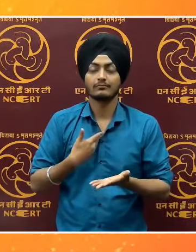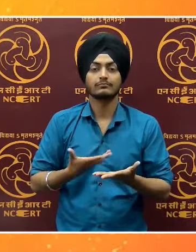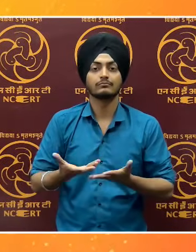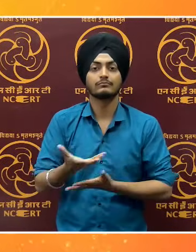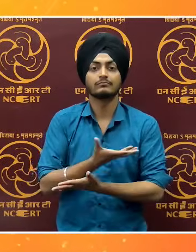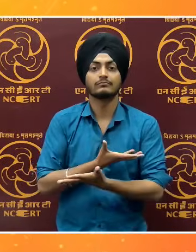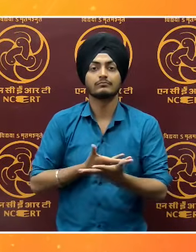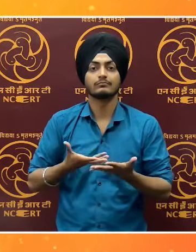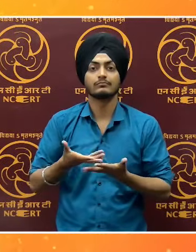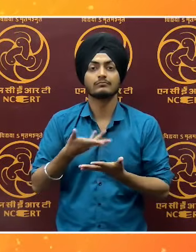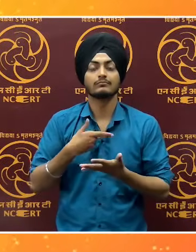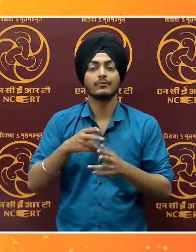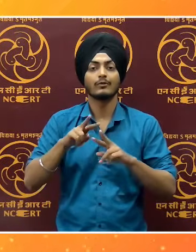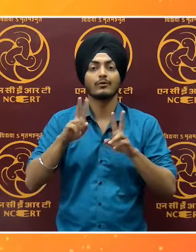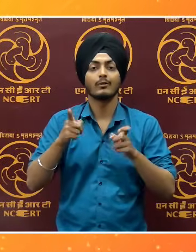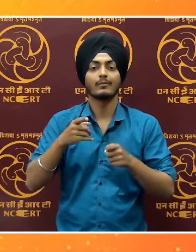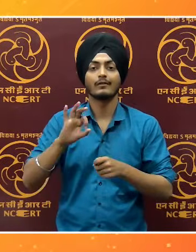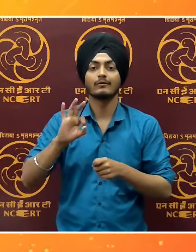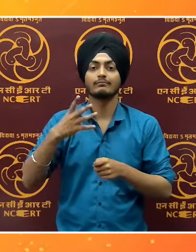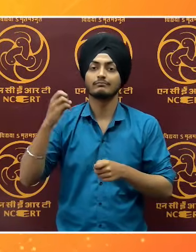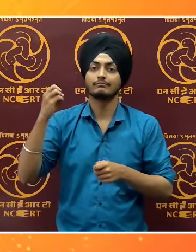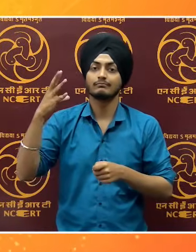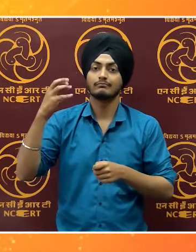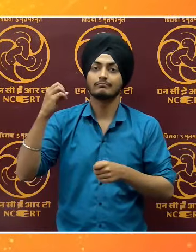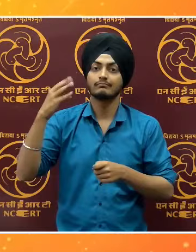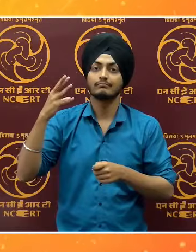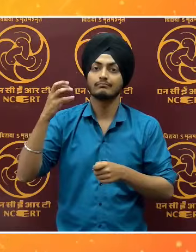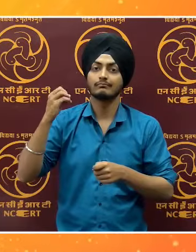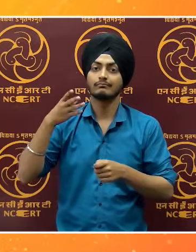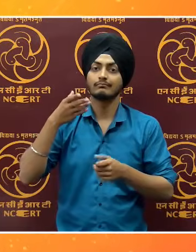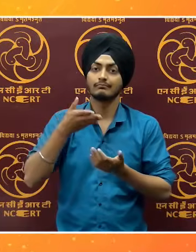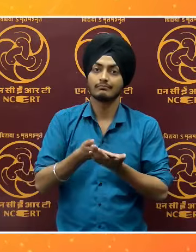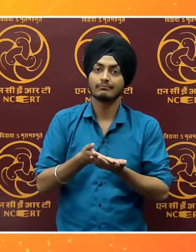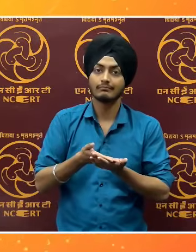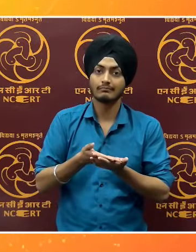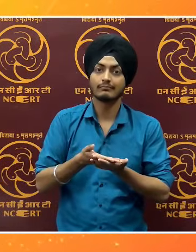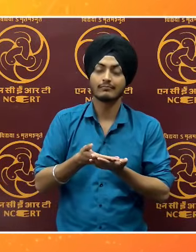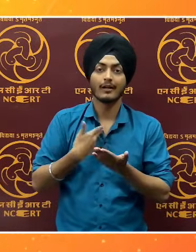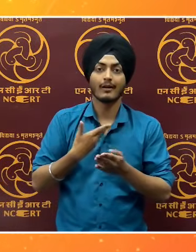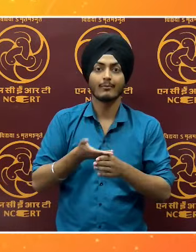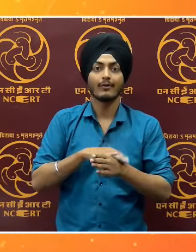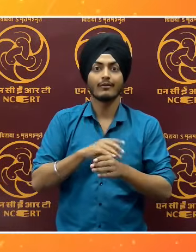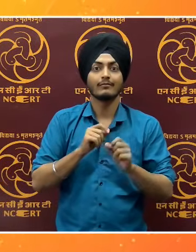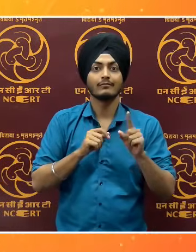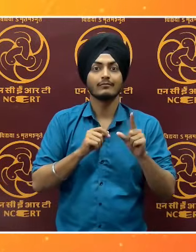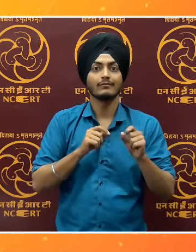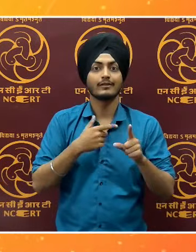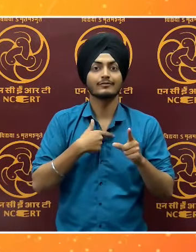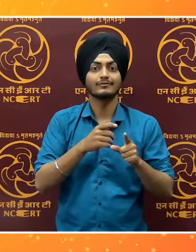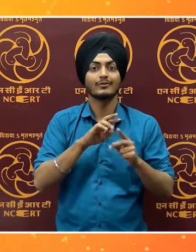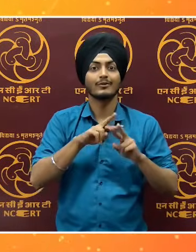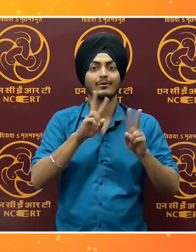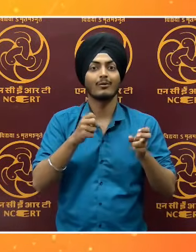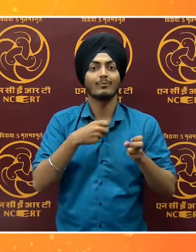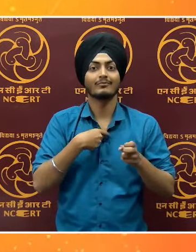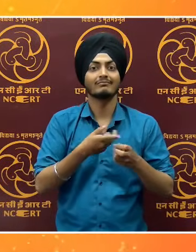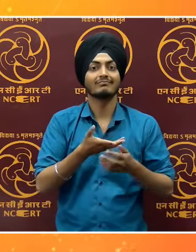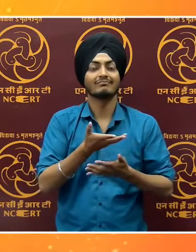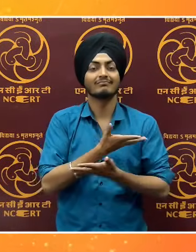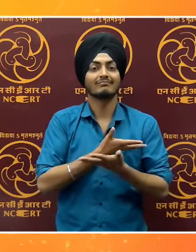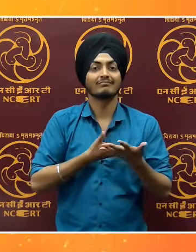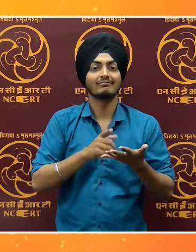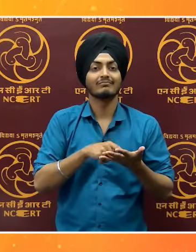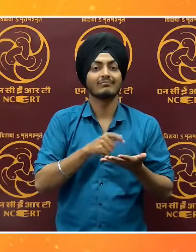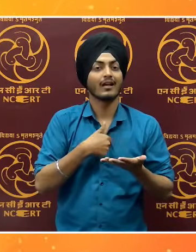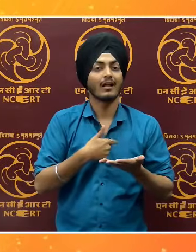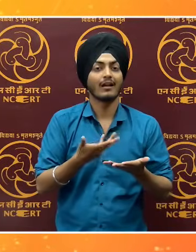discuss on the topic electricity. In the previous session also we already discussed on the topic electricity part 1.